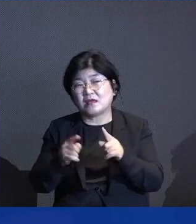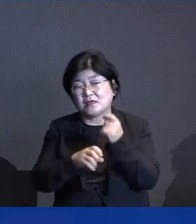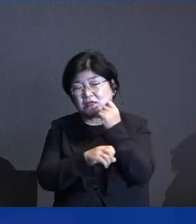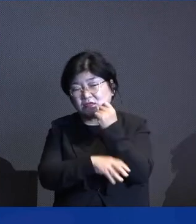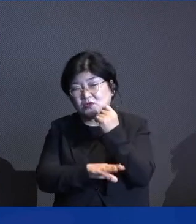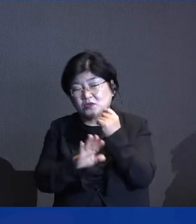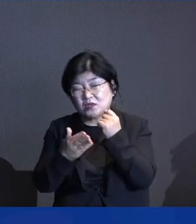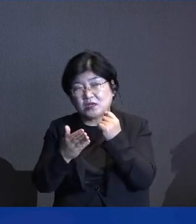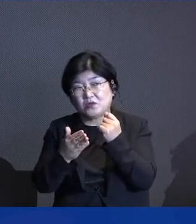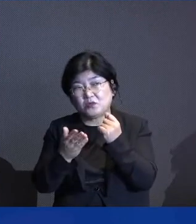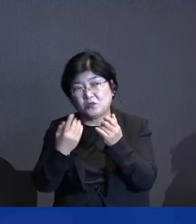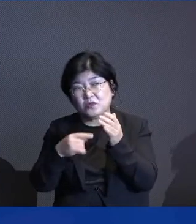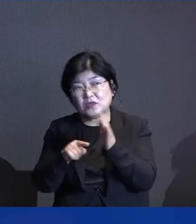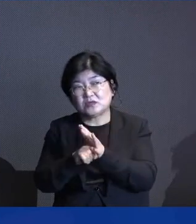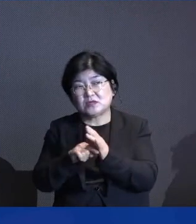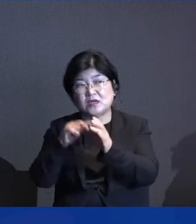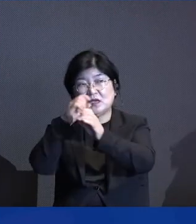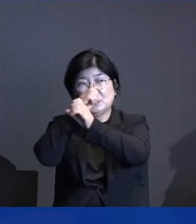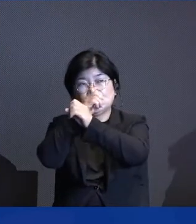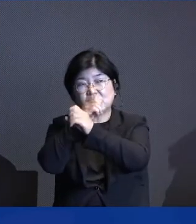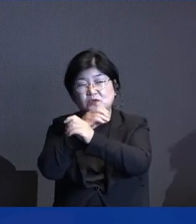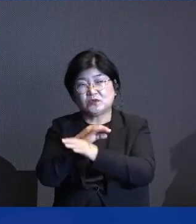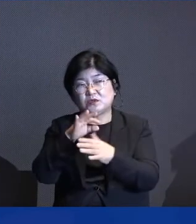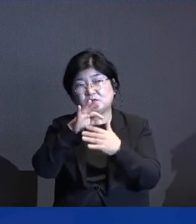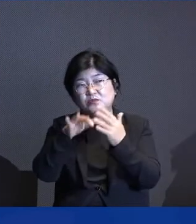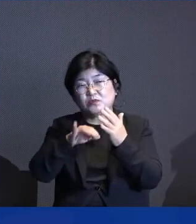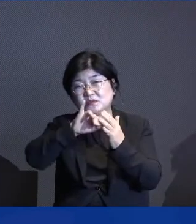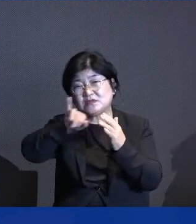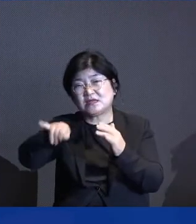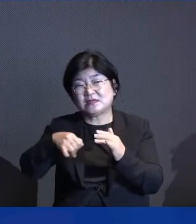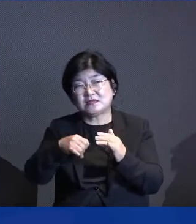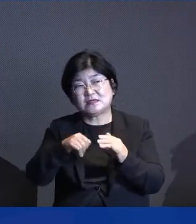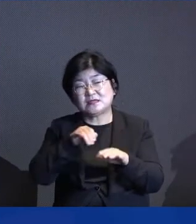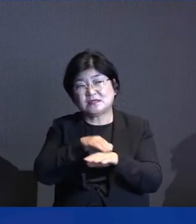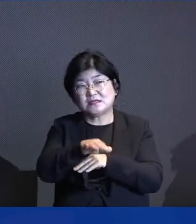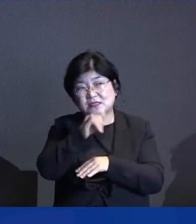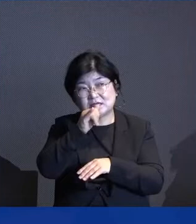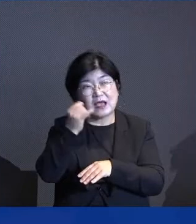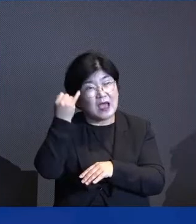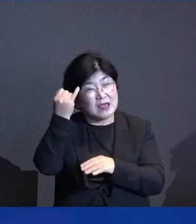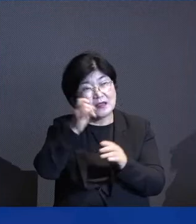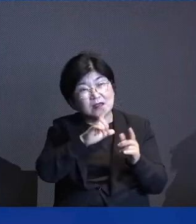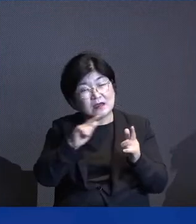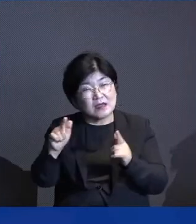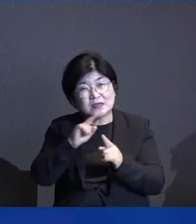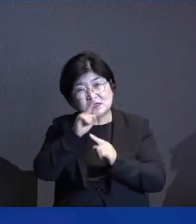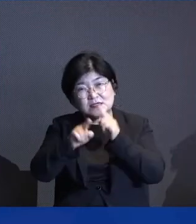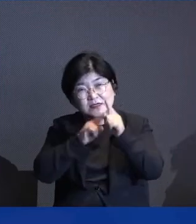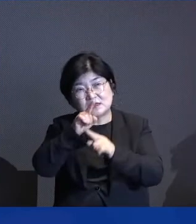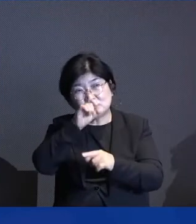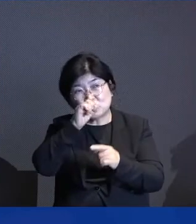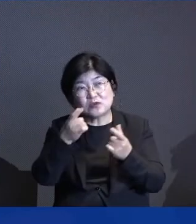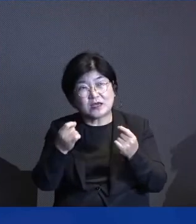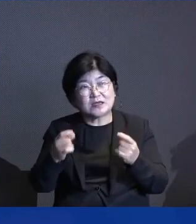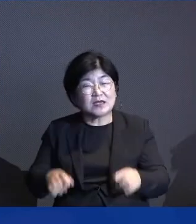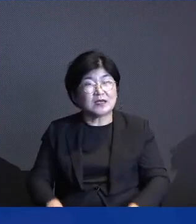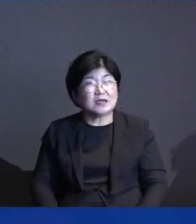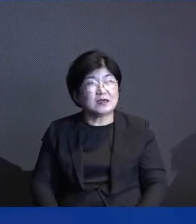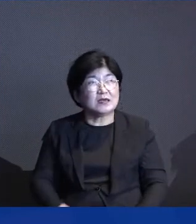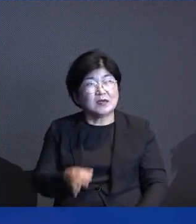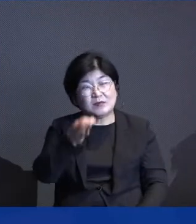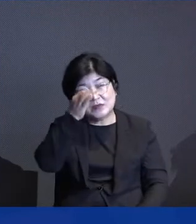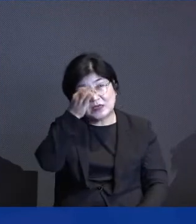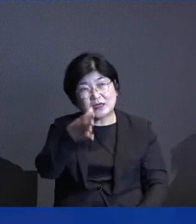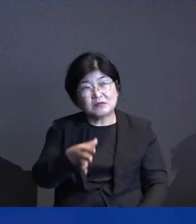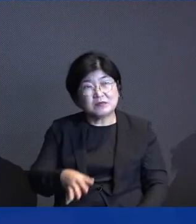easily understandable measures. So I think that's important as well. I'm sorry, but I kind